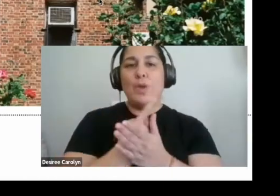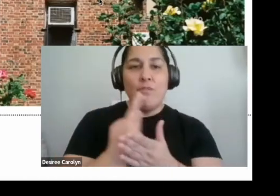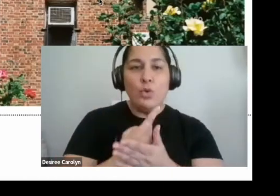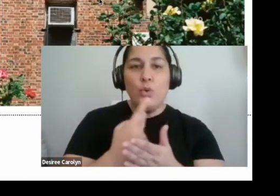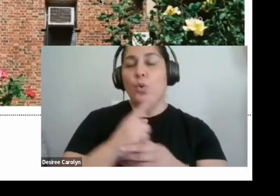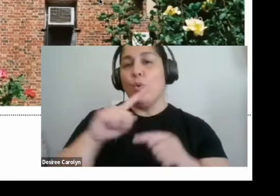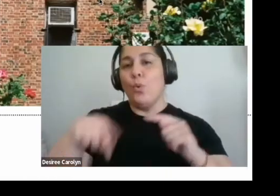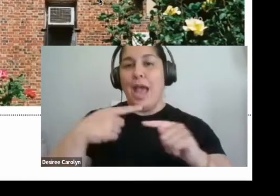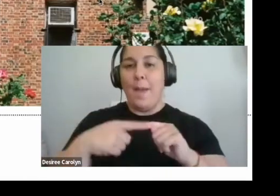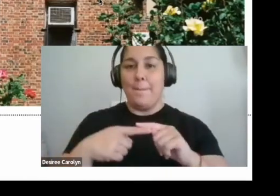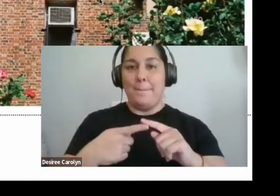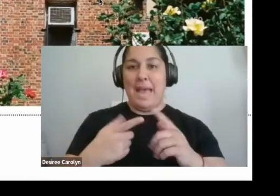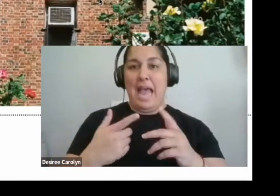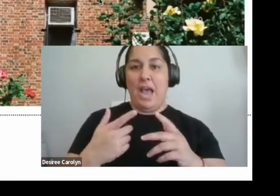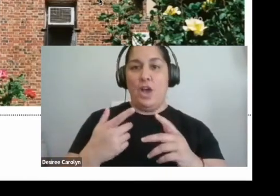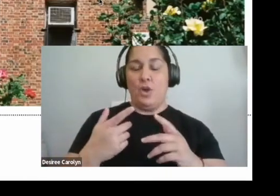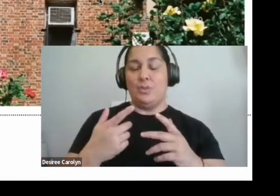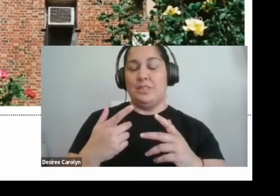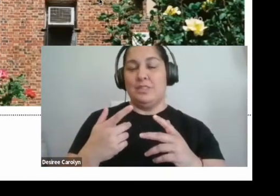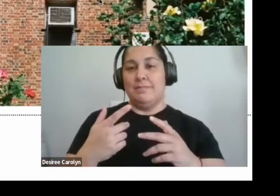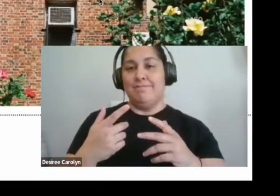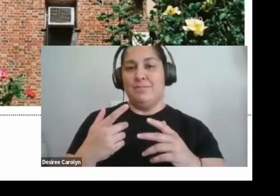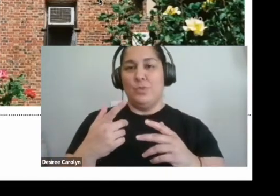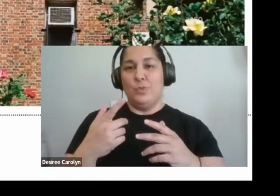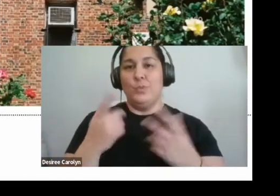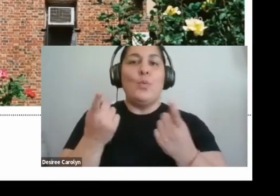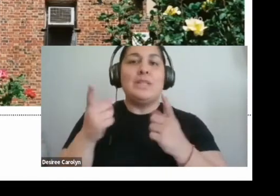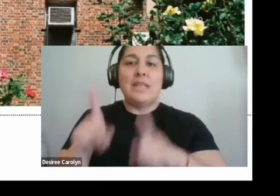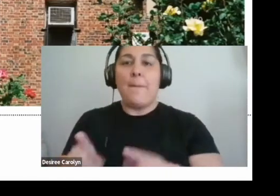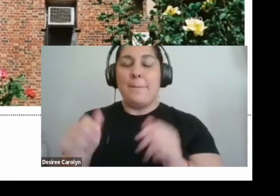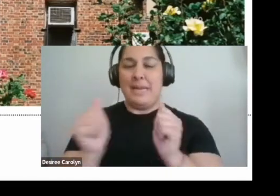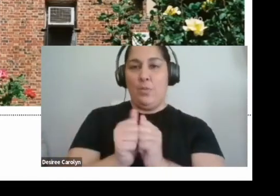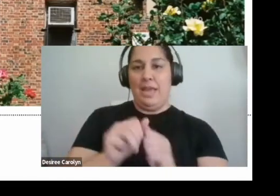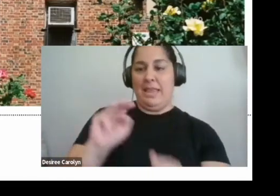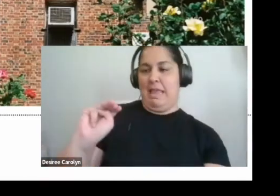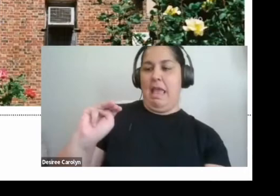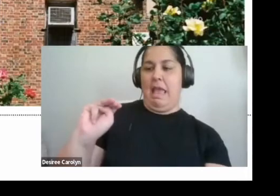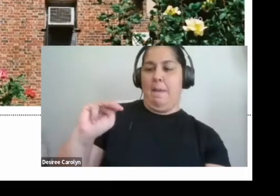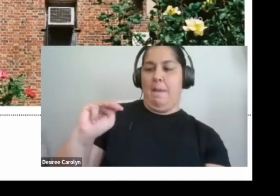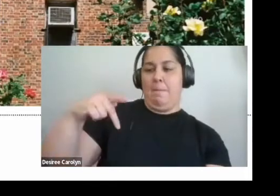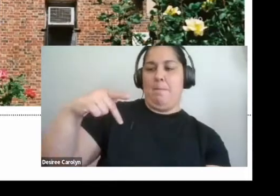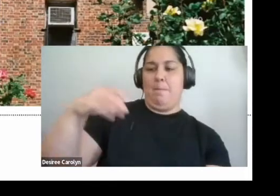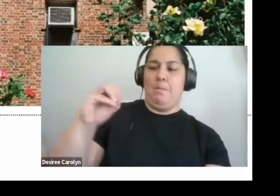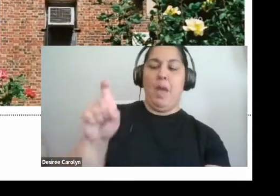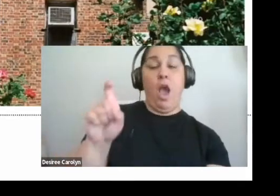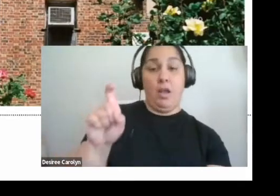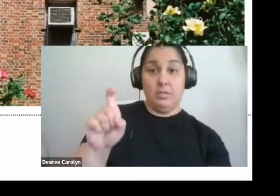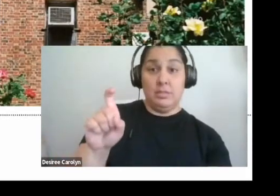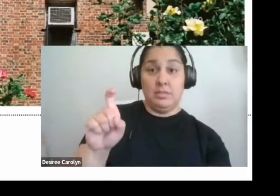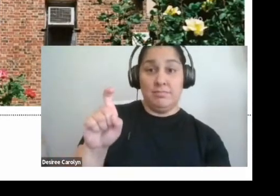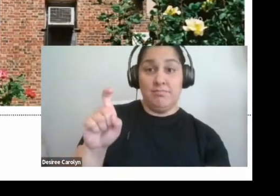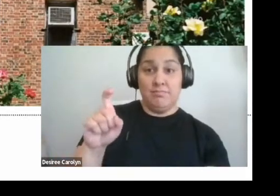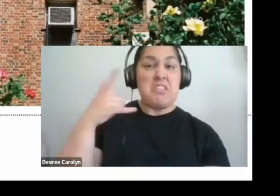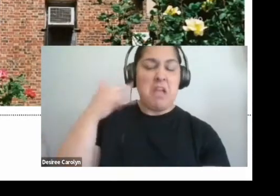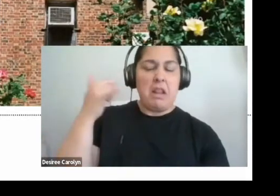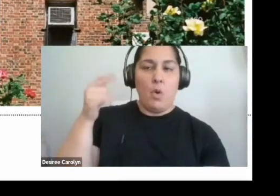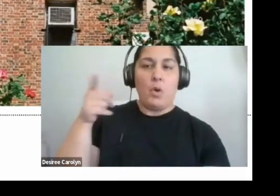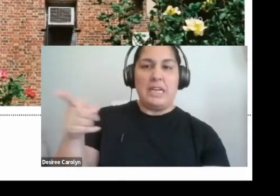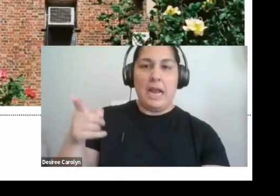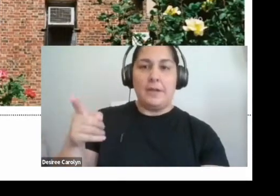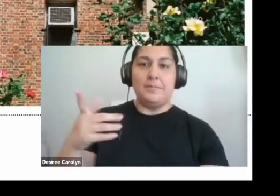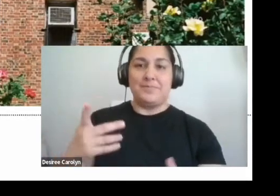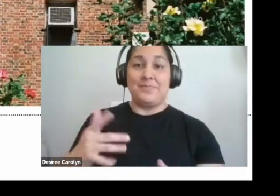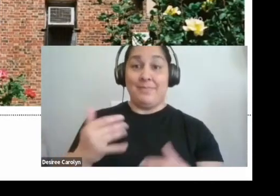in California as Mpox, kind of officially. And happy to take questions at the end. I am a